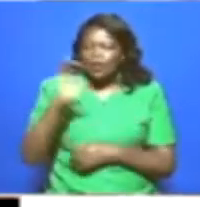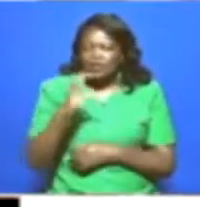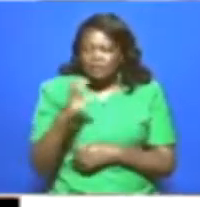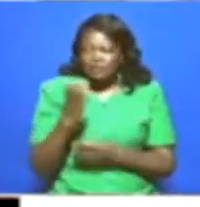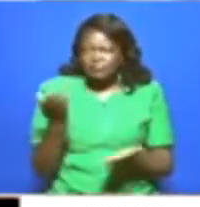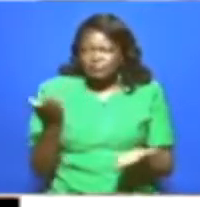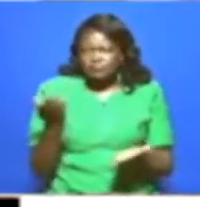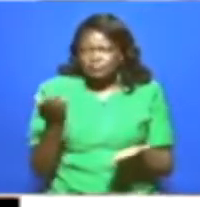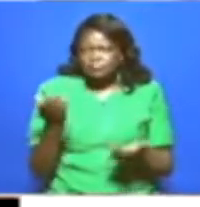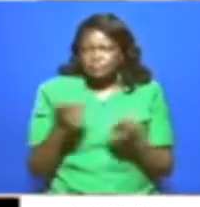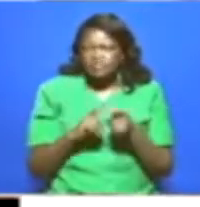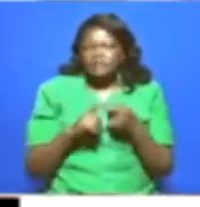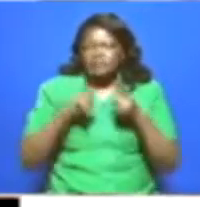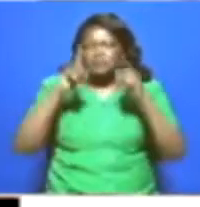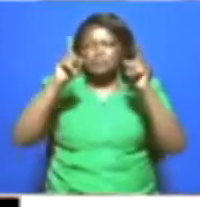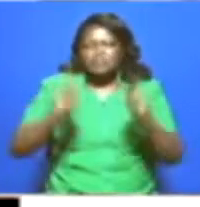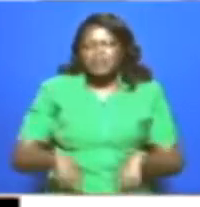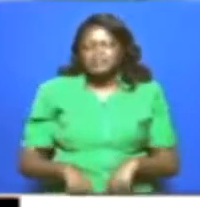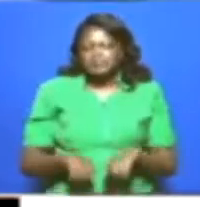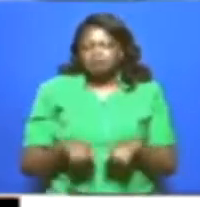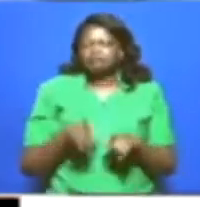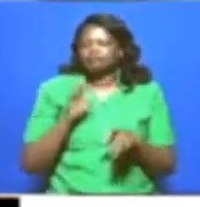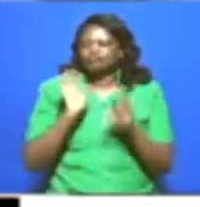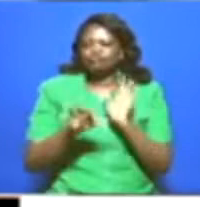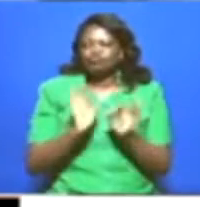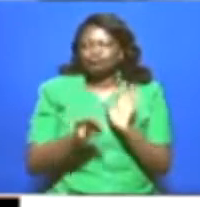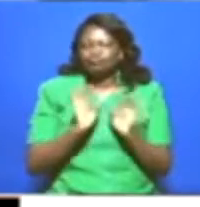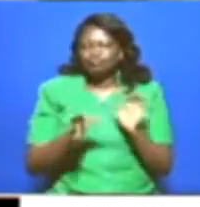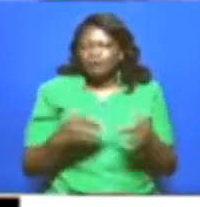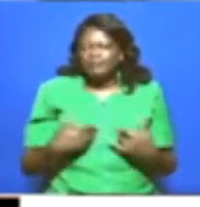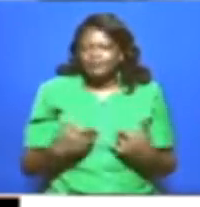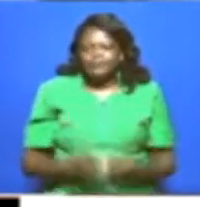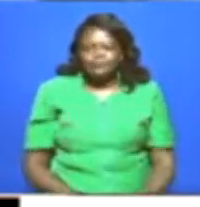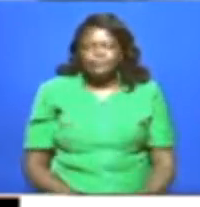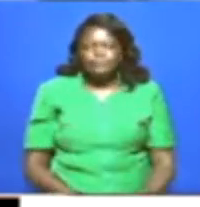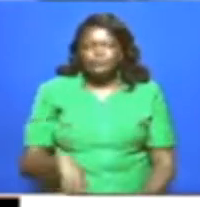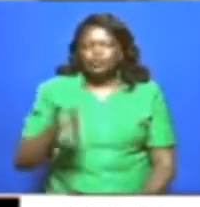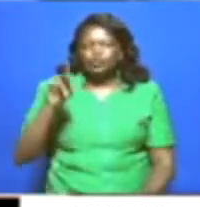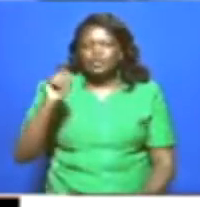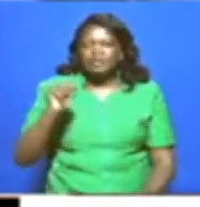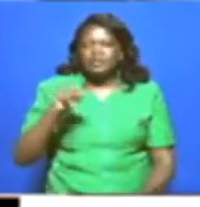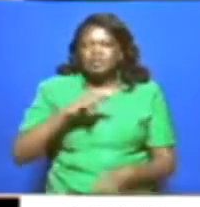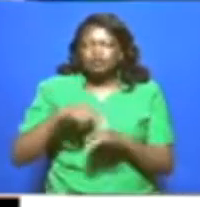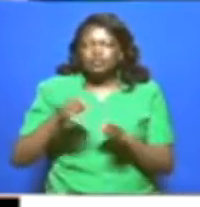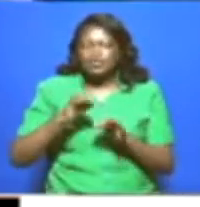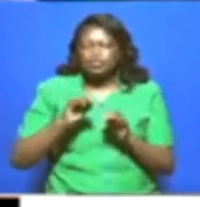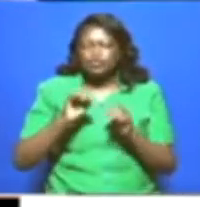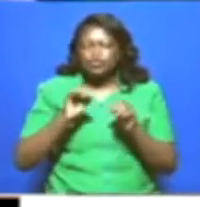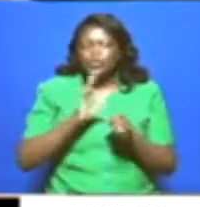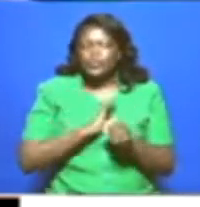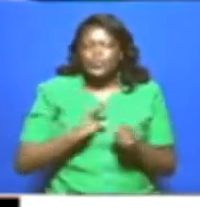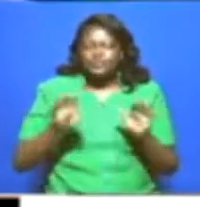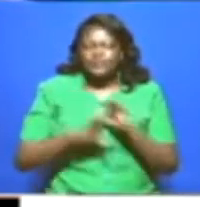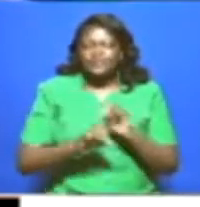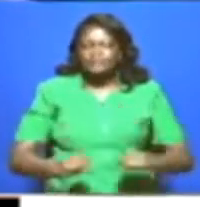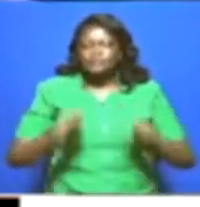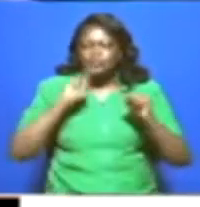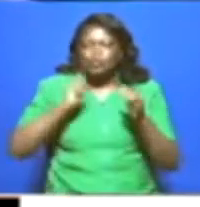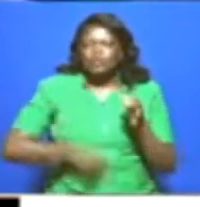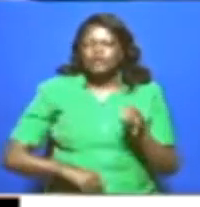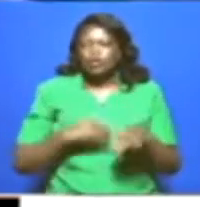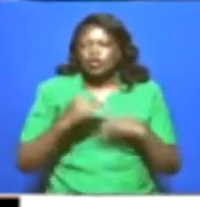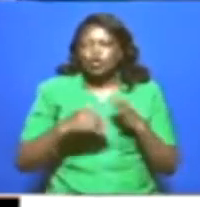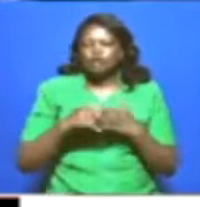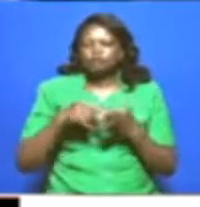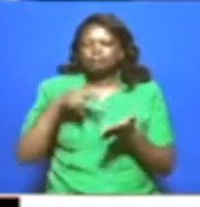aspirants, then definitely we shall go for primaries. UDA National Elections Body Vice Chairperson says all aspirants are equal